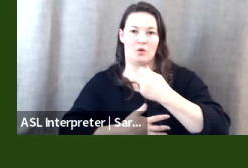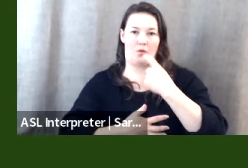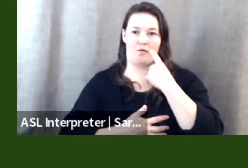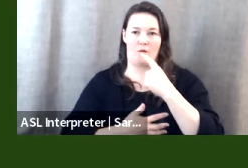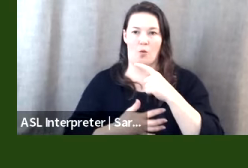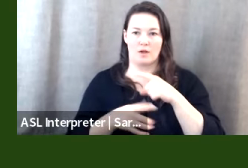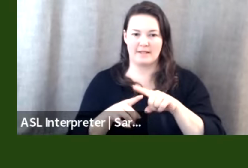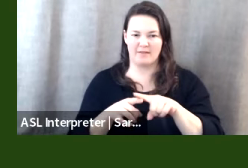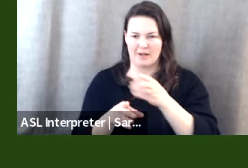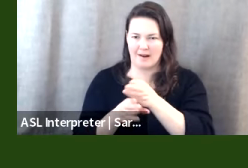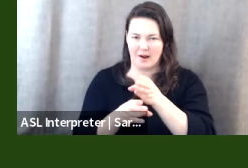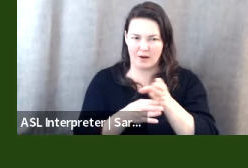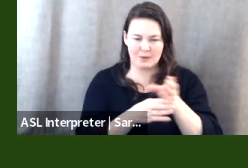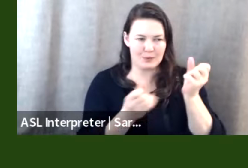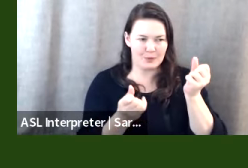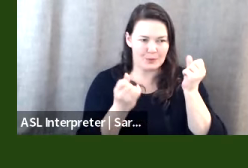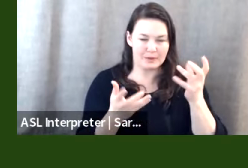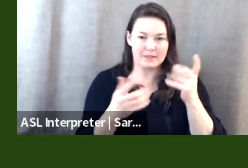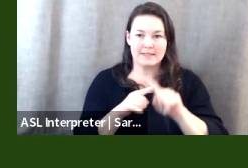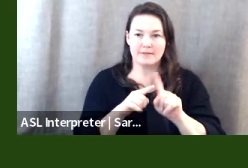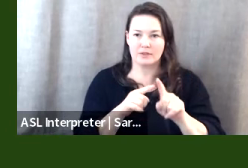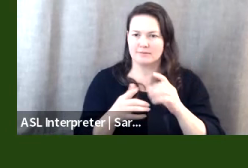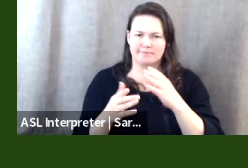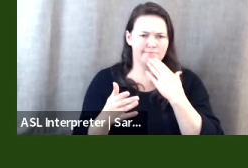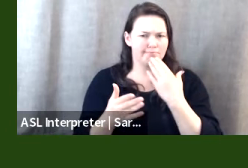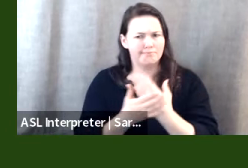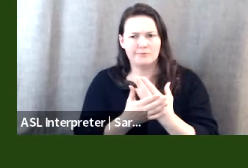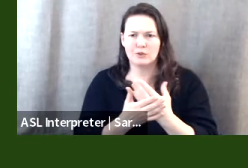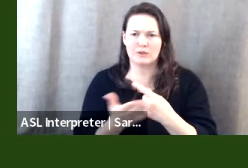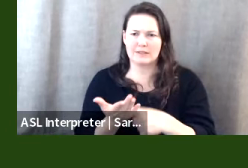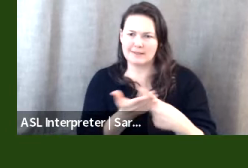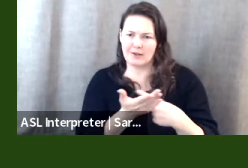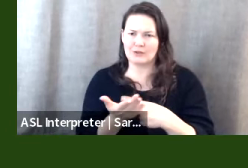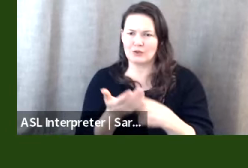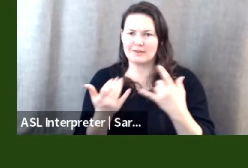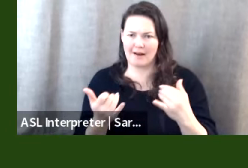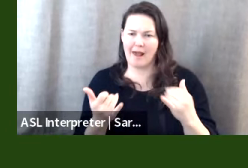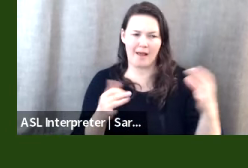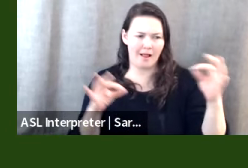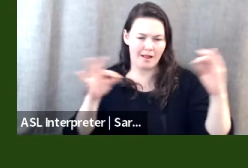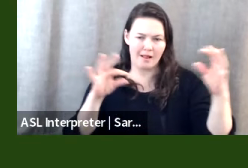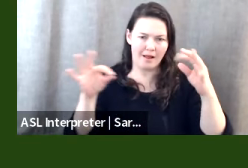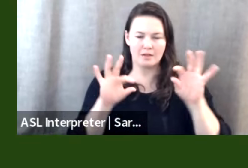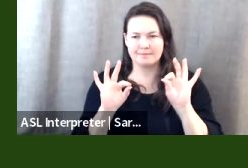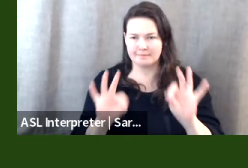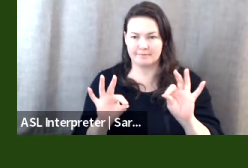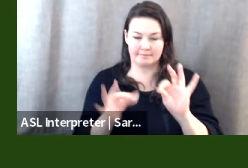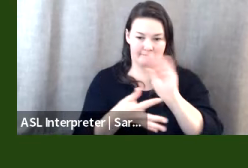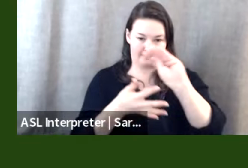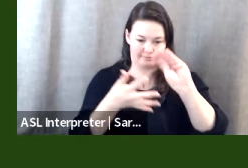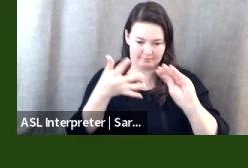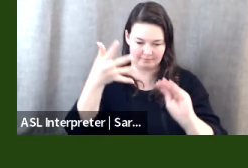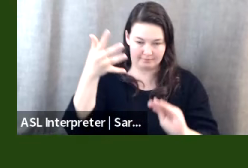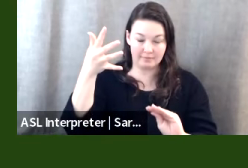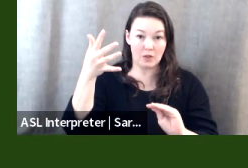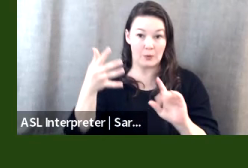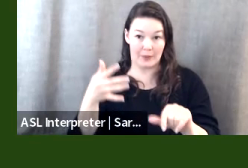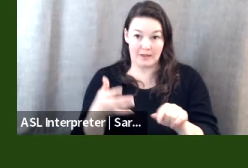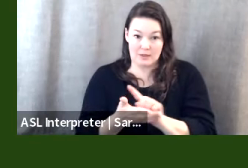was a lot of good discussion today. So the first thing we want to do is by this Wednesday, go